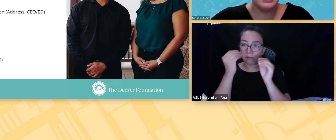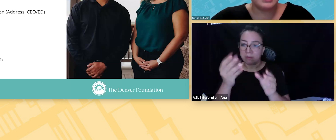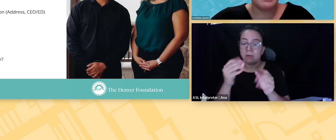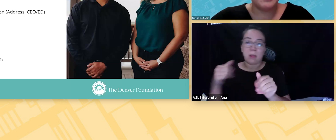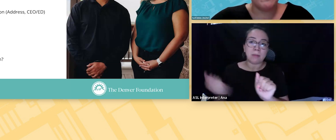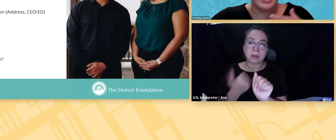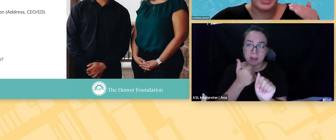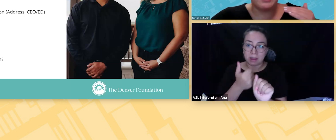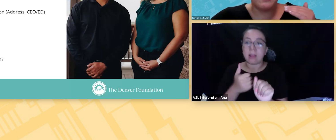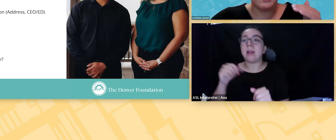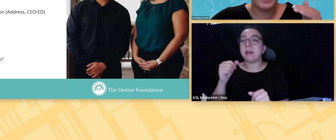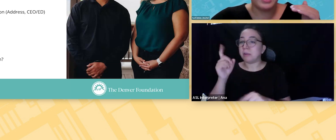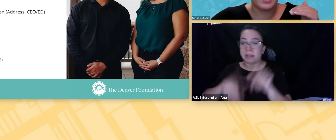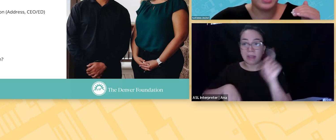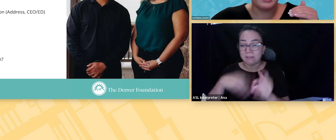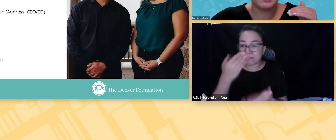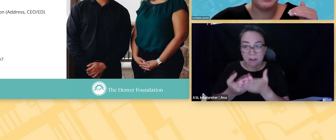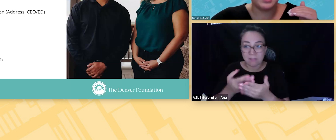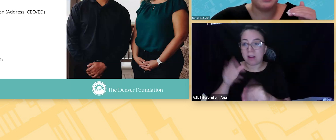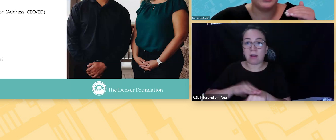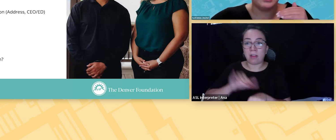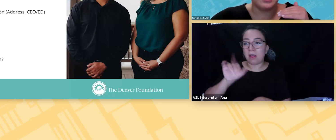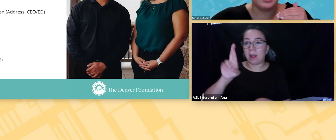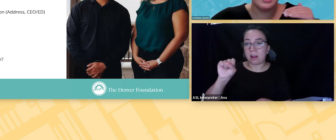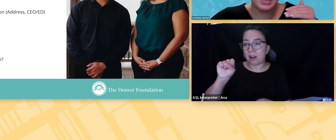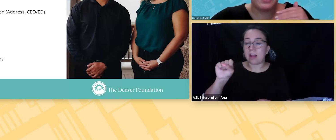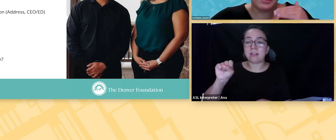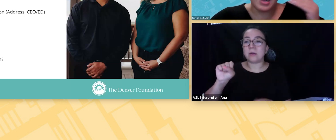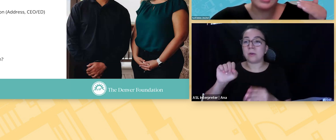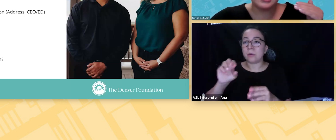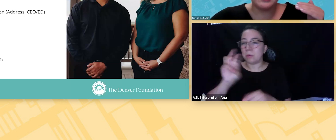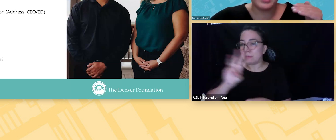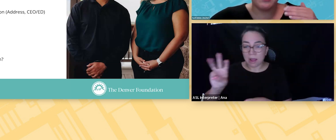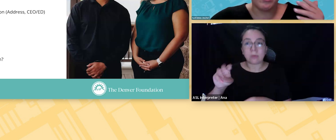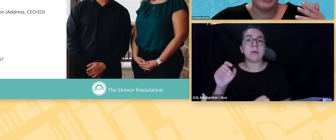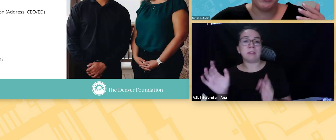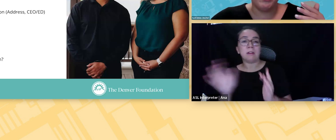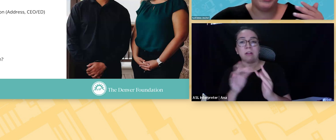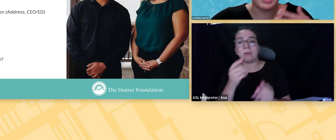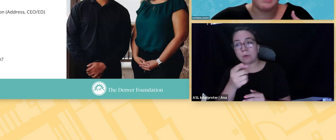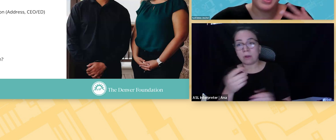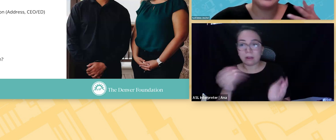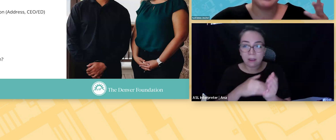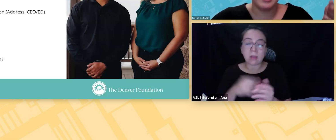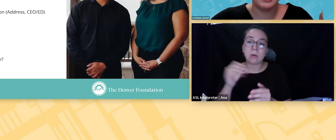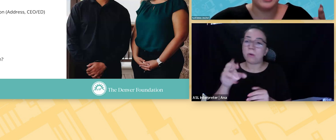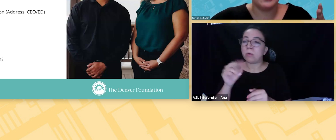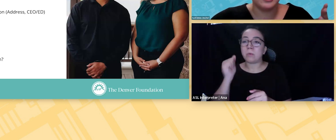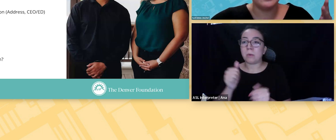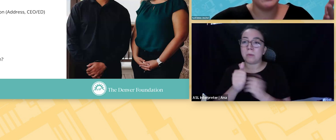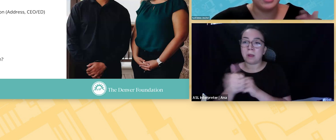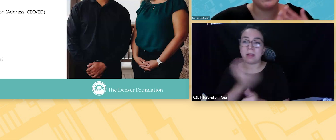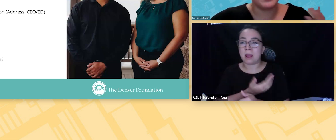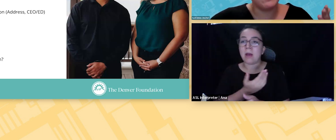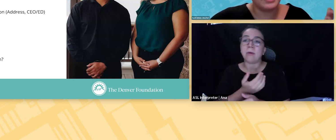date. If we can't verify it on the IRS website, we'll need to either contact you again, or you will not pass our grant due